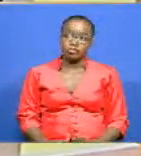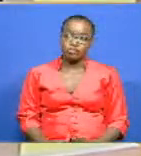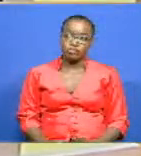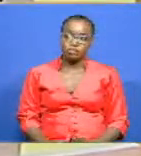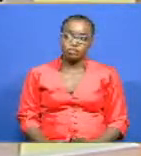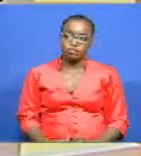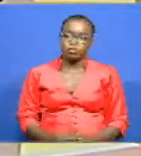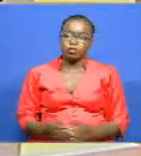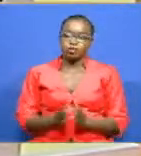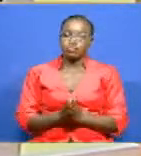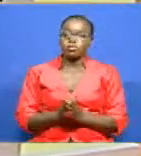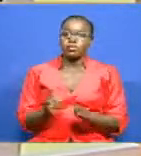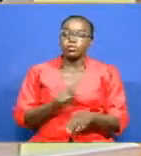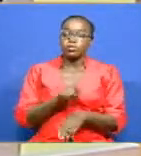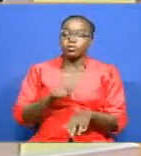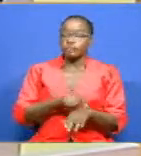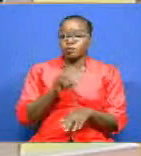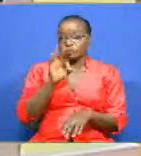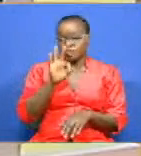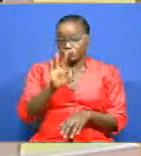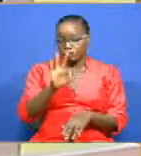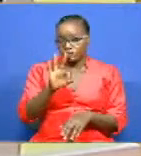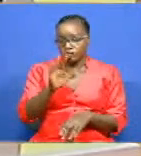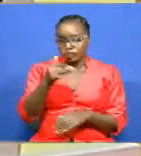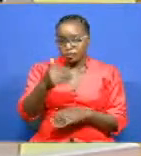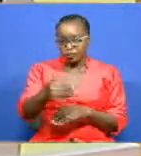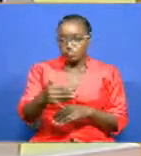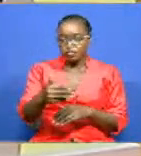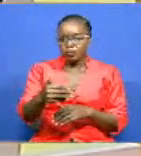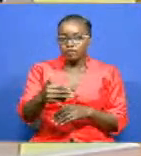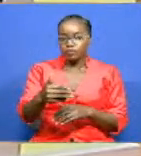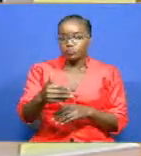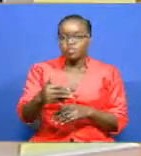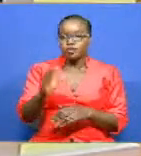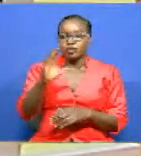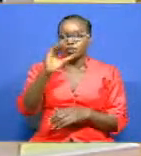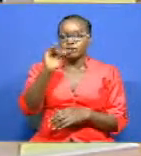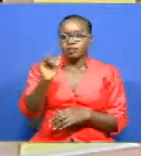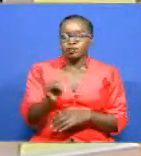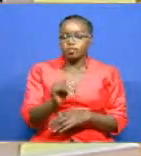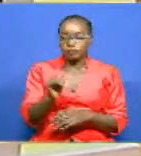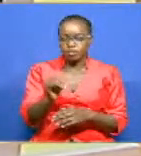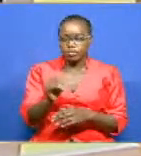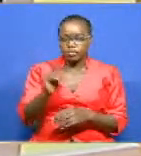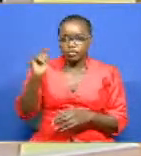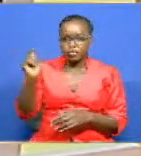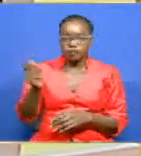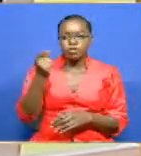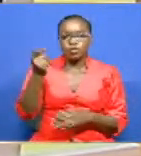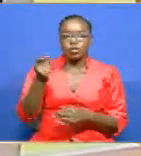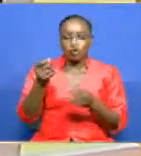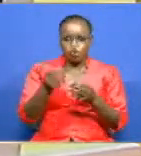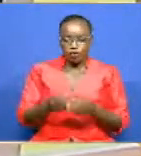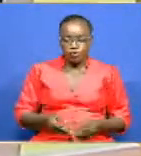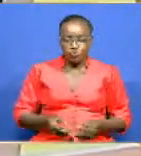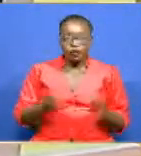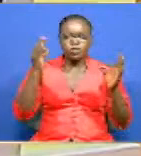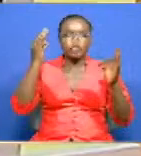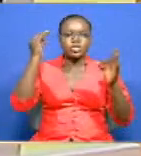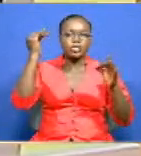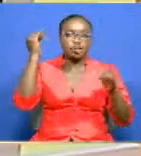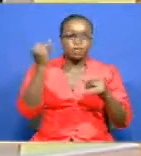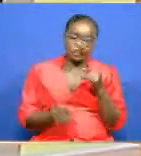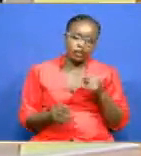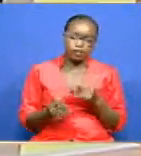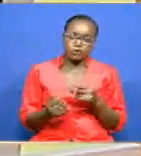Well, in the next 3 hours, the term of David Kenani Maraga as the Chief Justice of the Republic of Kenya will officially come